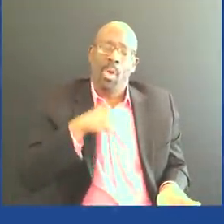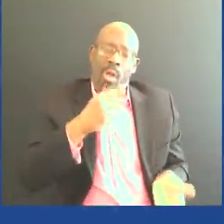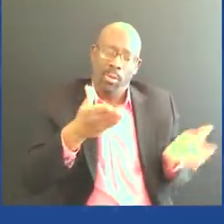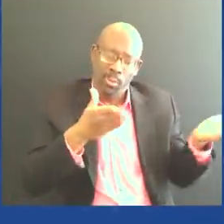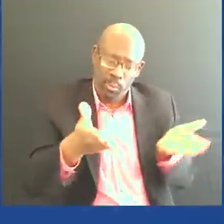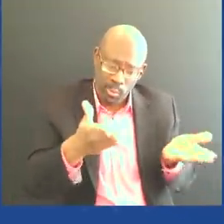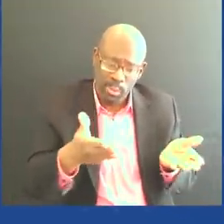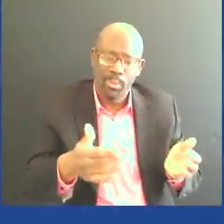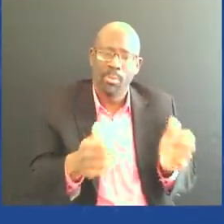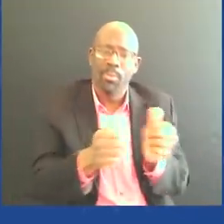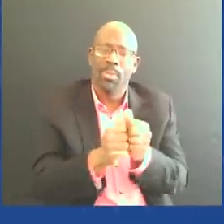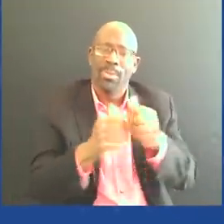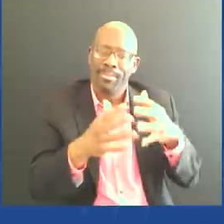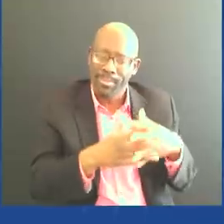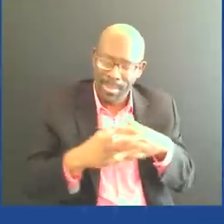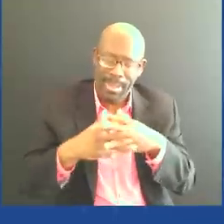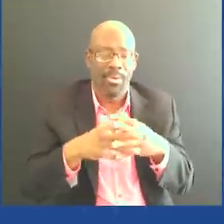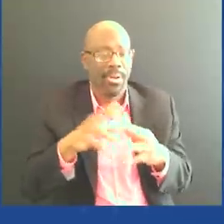two.